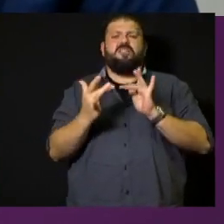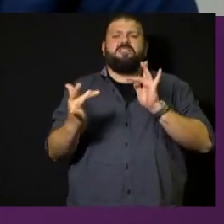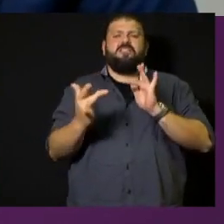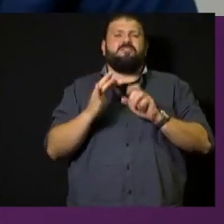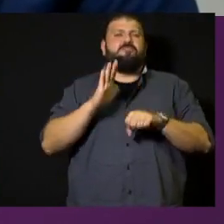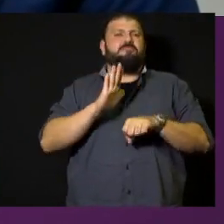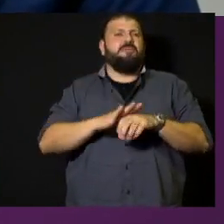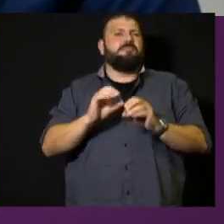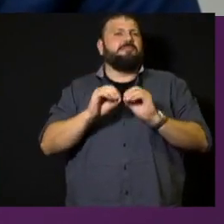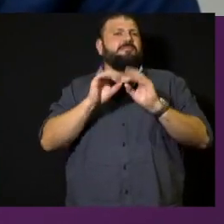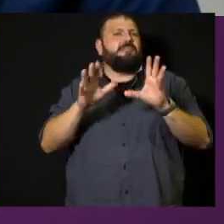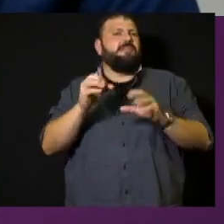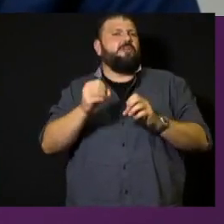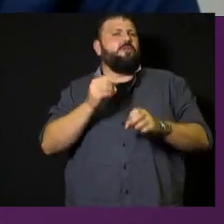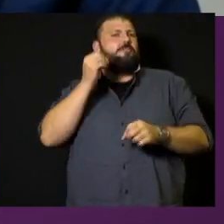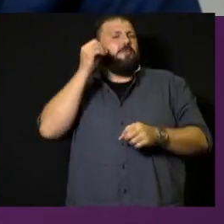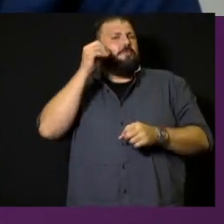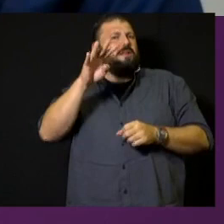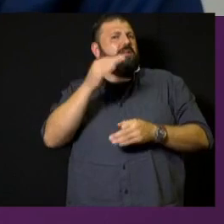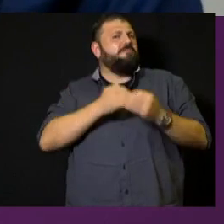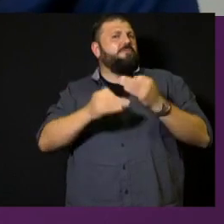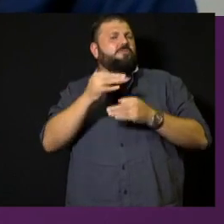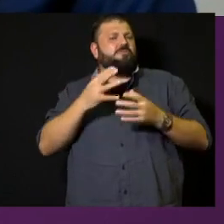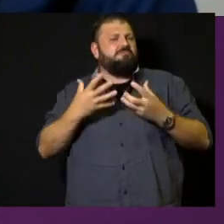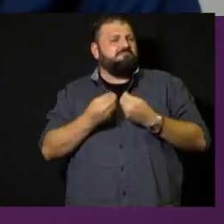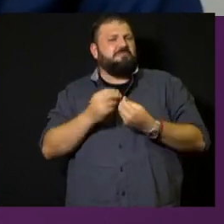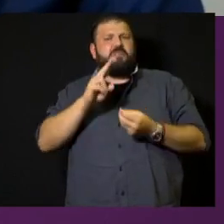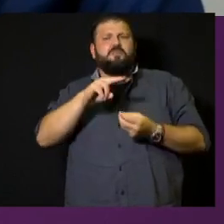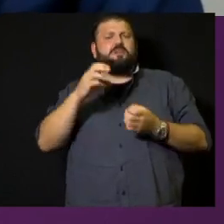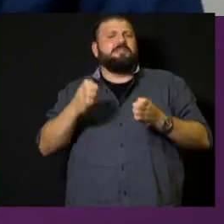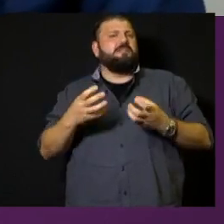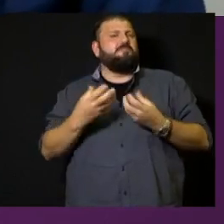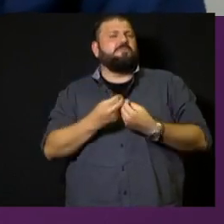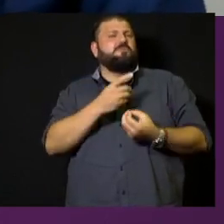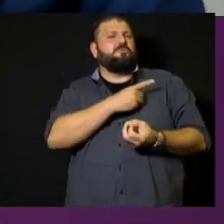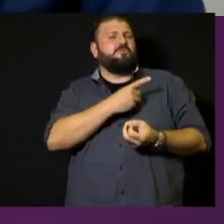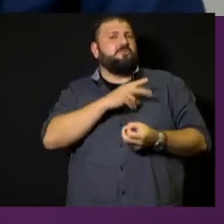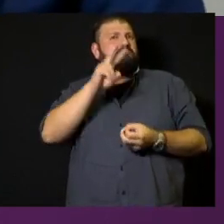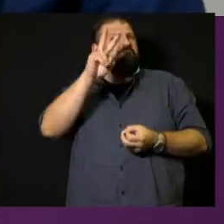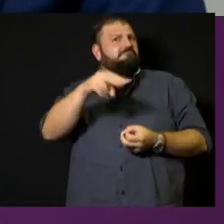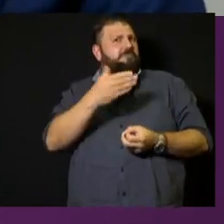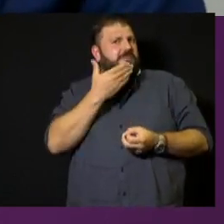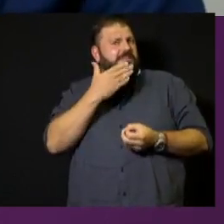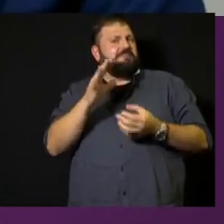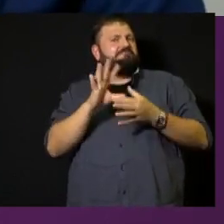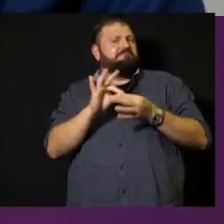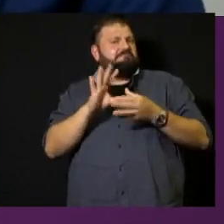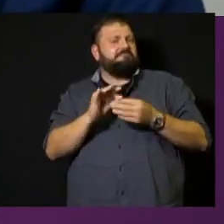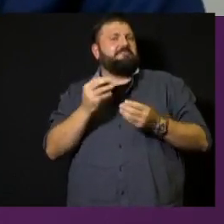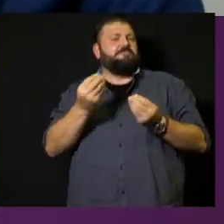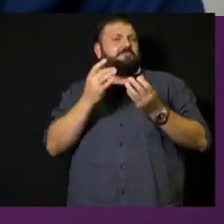connects me more and more with a clear vision to know where we go. Excellent, Wolfram.